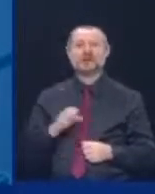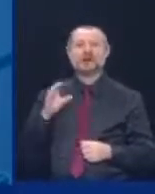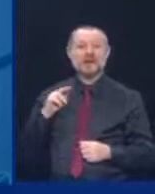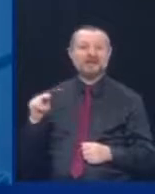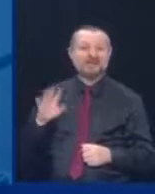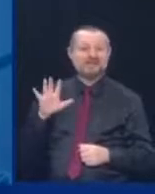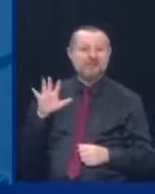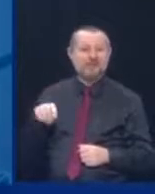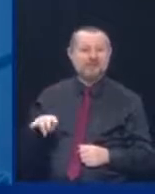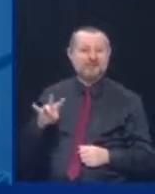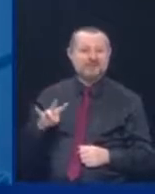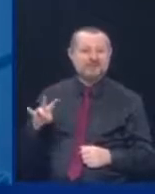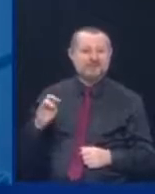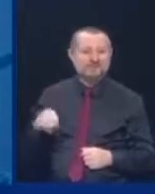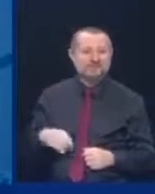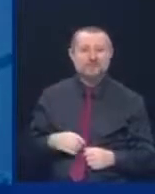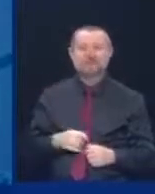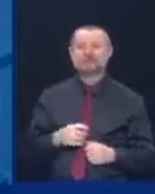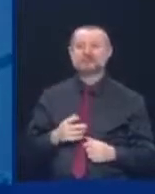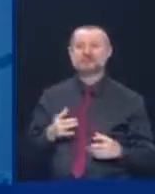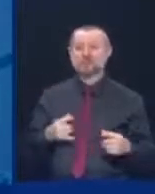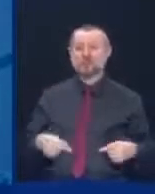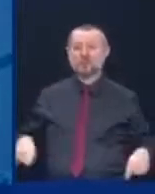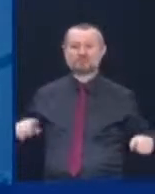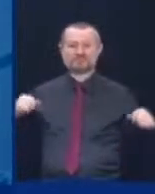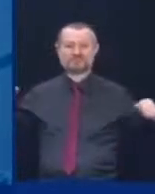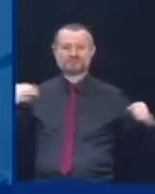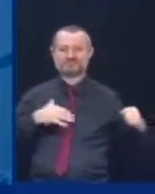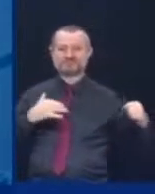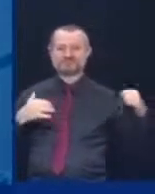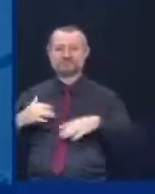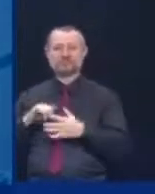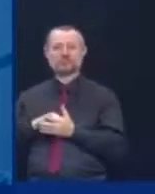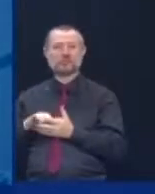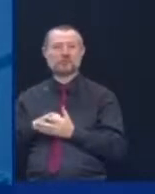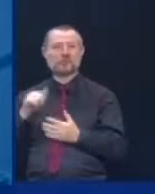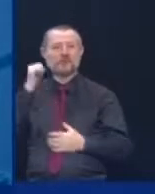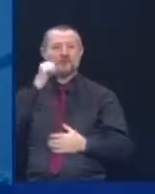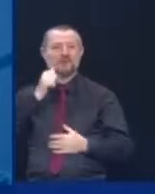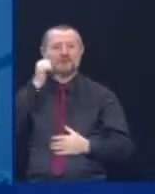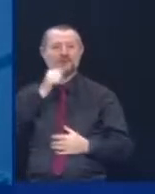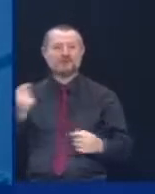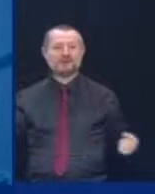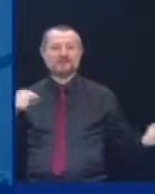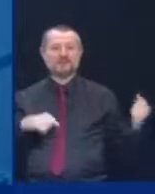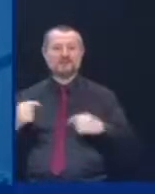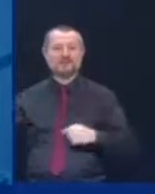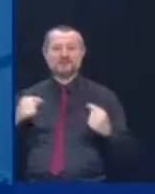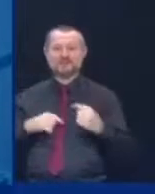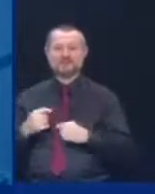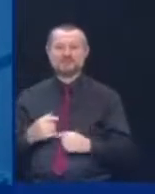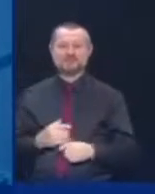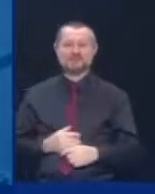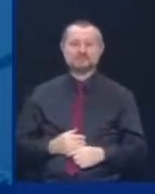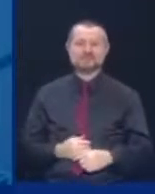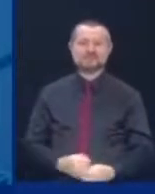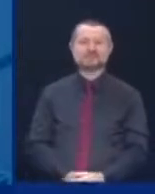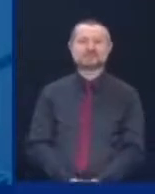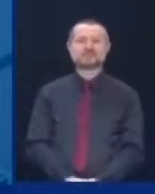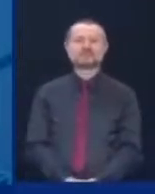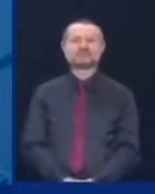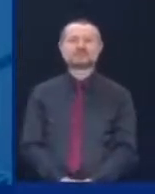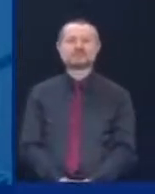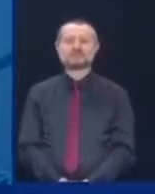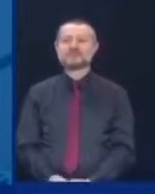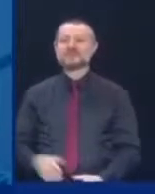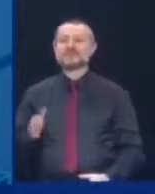And these people come in and out every day. They work here, they socialize here, they're in the bar, they're in the restaurant every